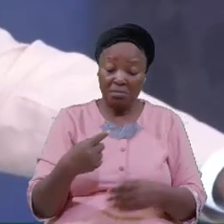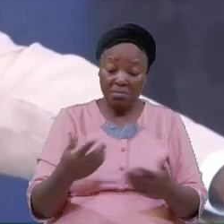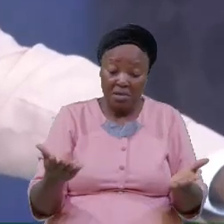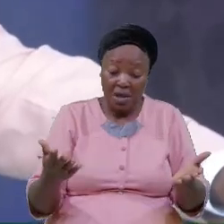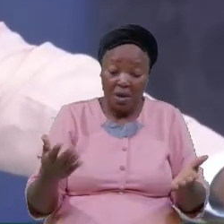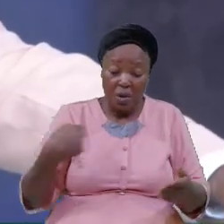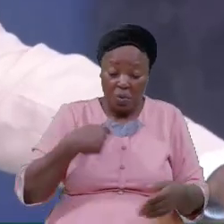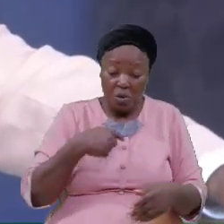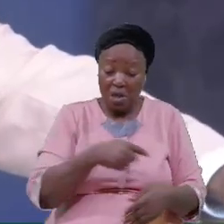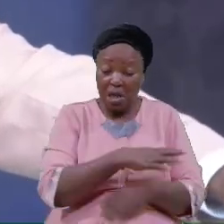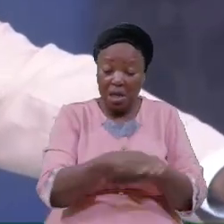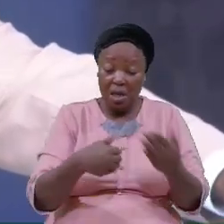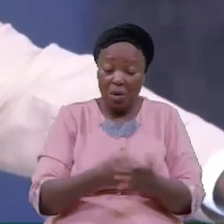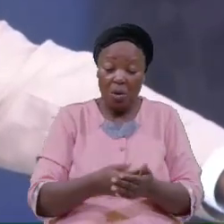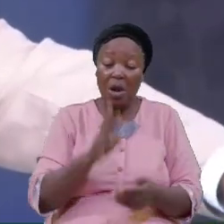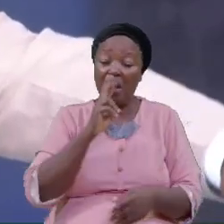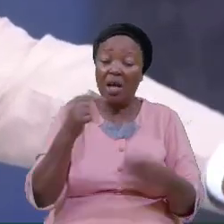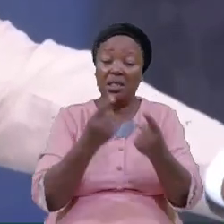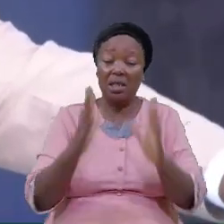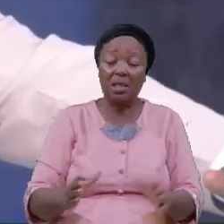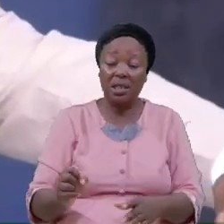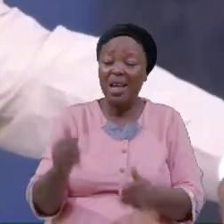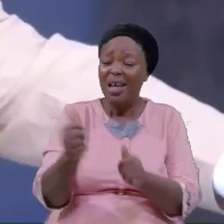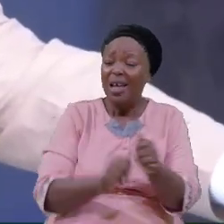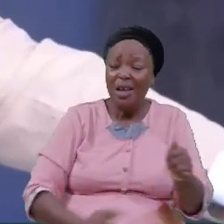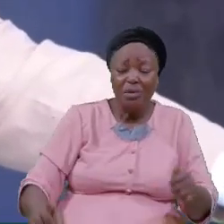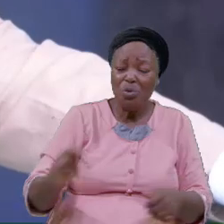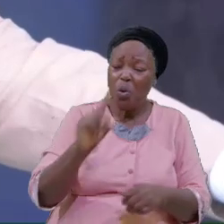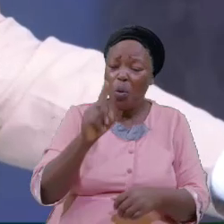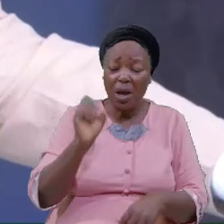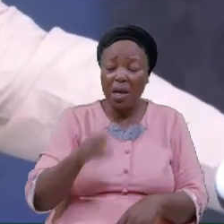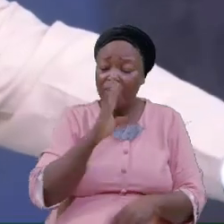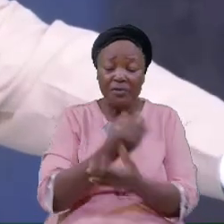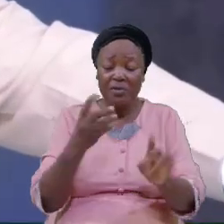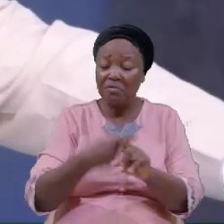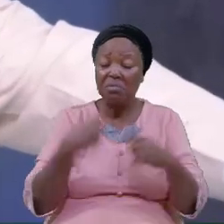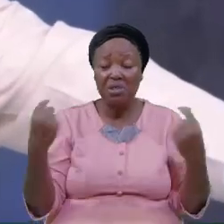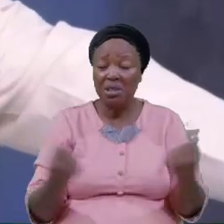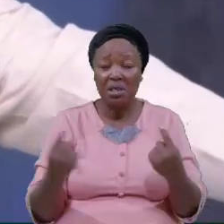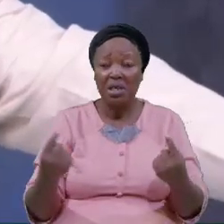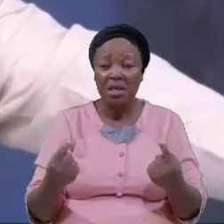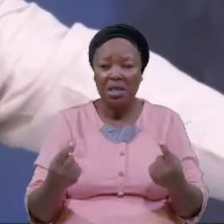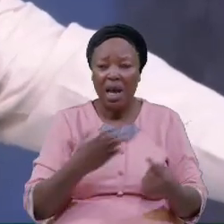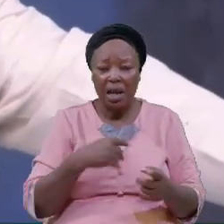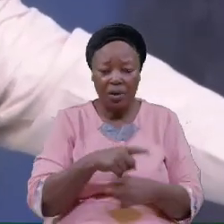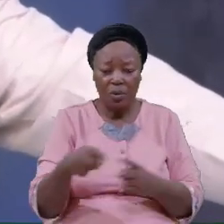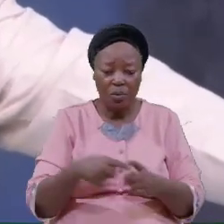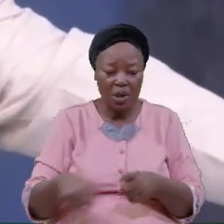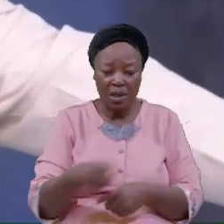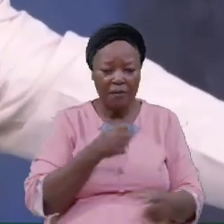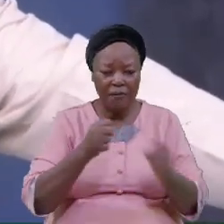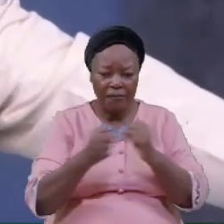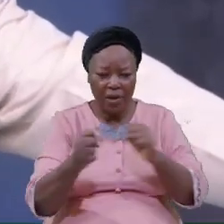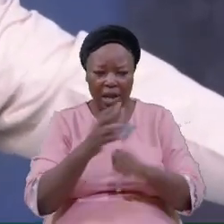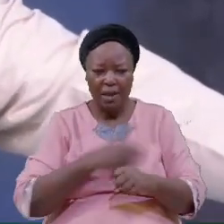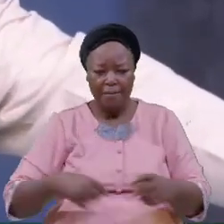They say nobody can be free from sin. And when they fight and beat their